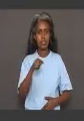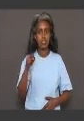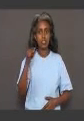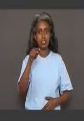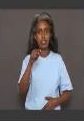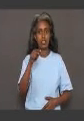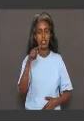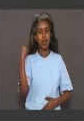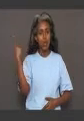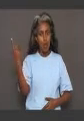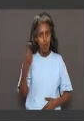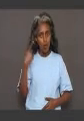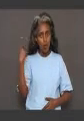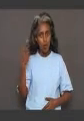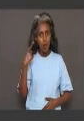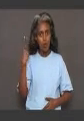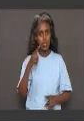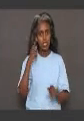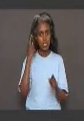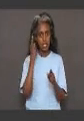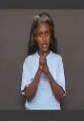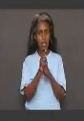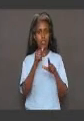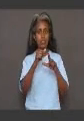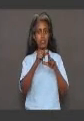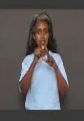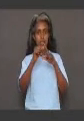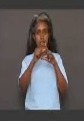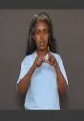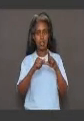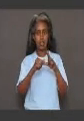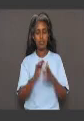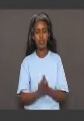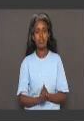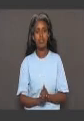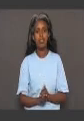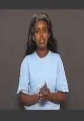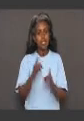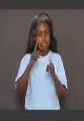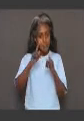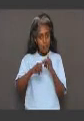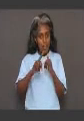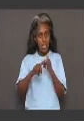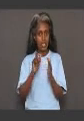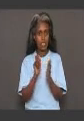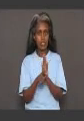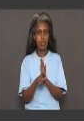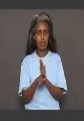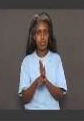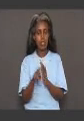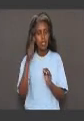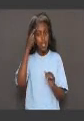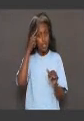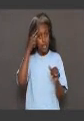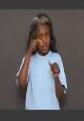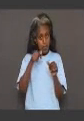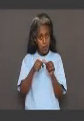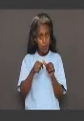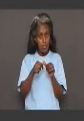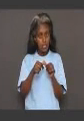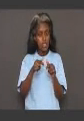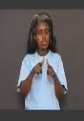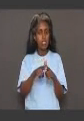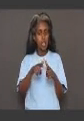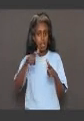is always a right angle. In the final example, remember that the